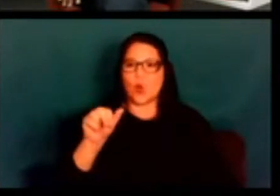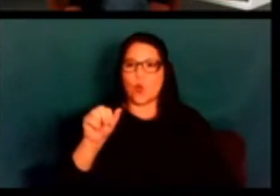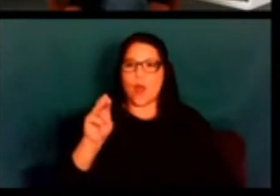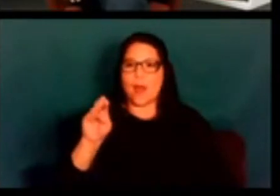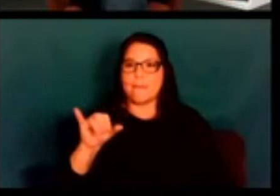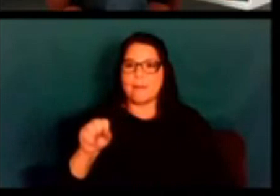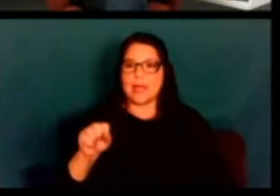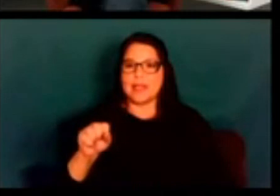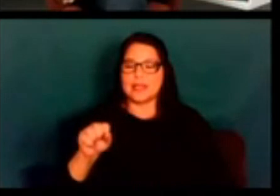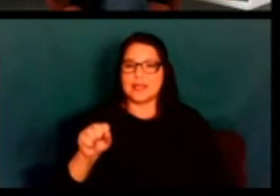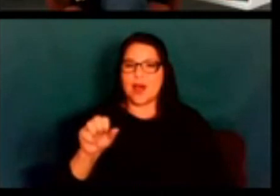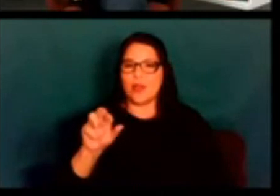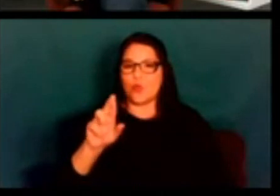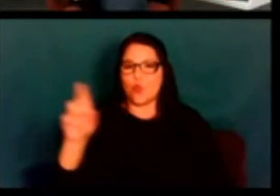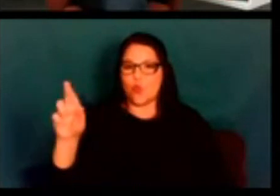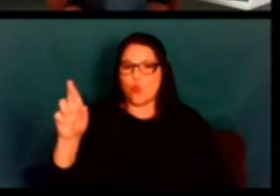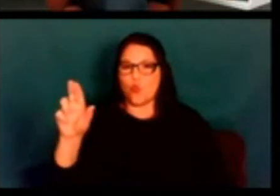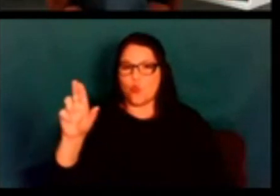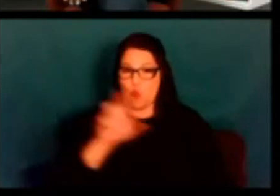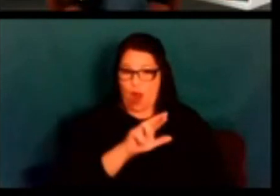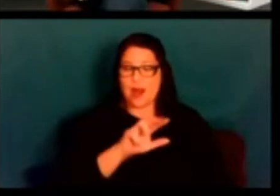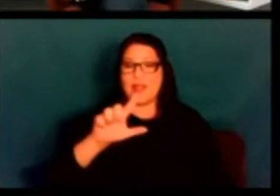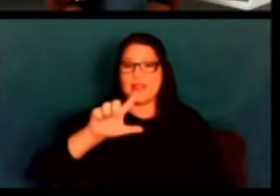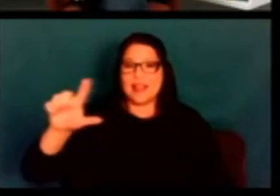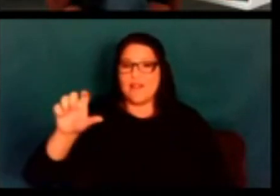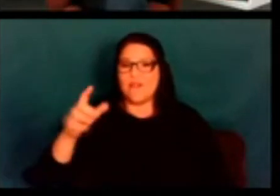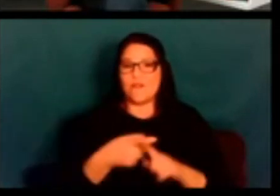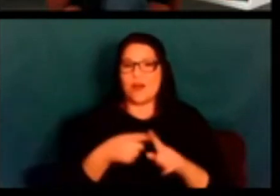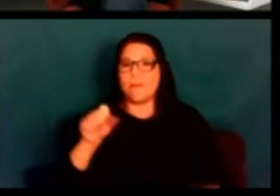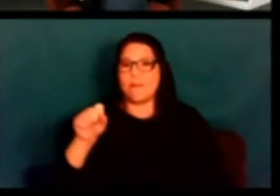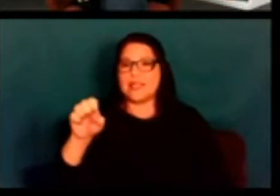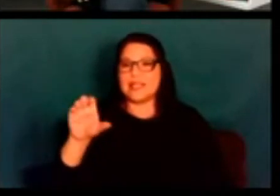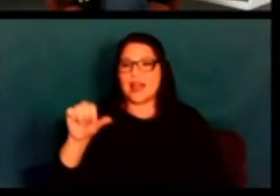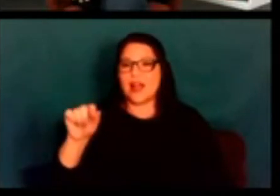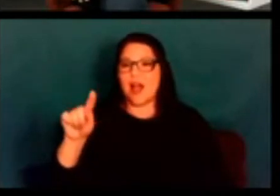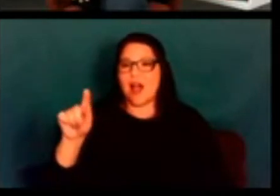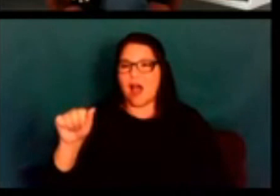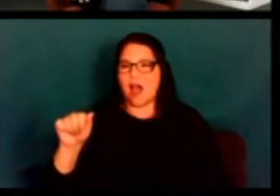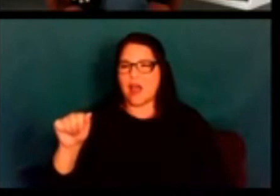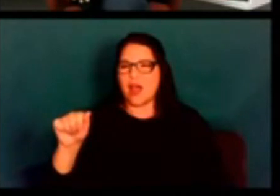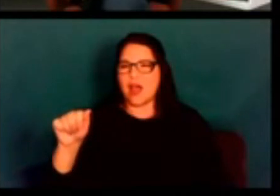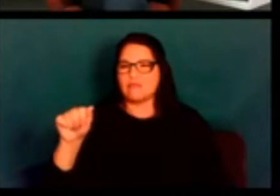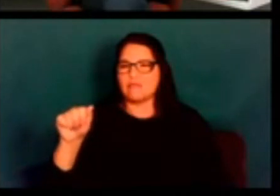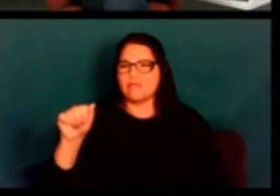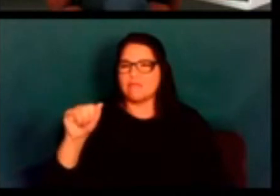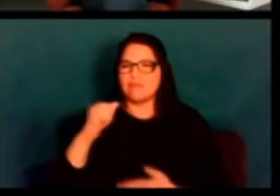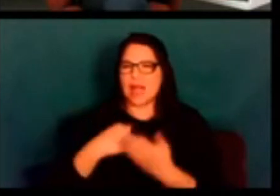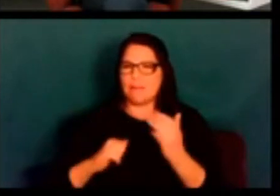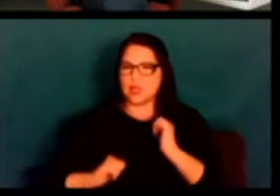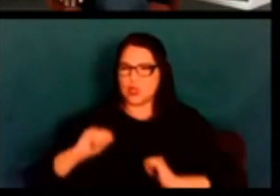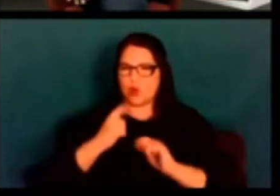top image on the right, and then on the left from the Sakai fashion show. I believe both of those are from last year. So it's